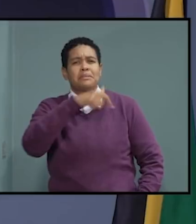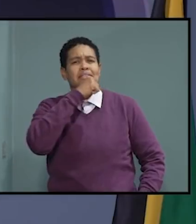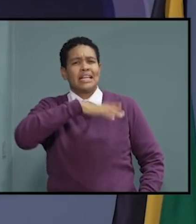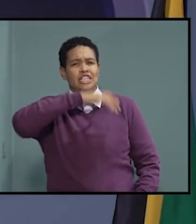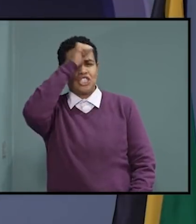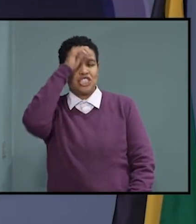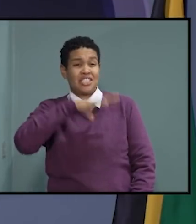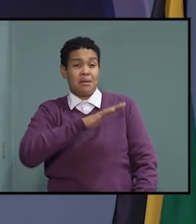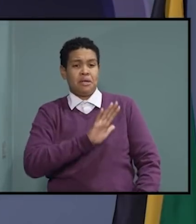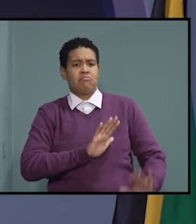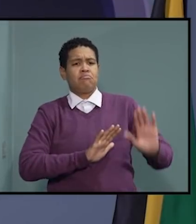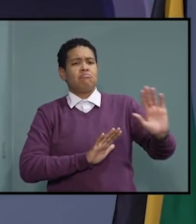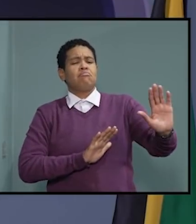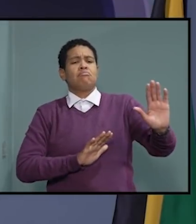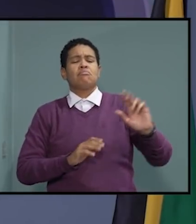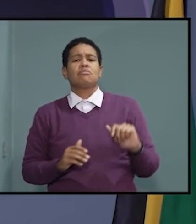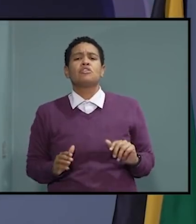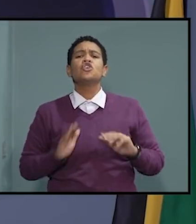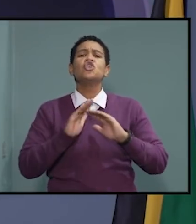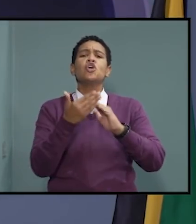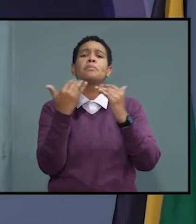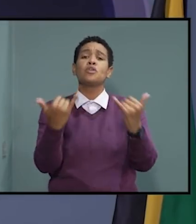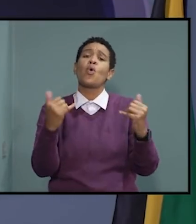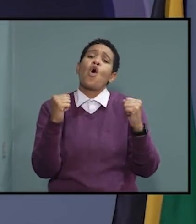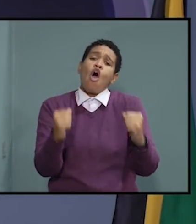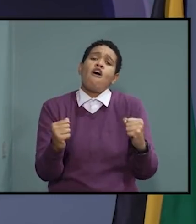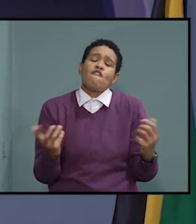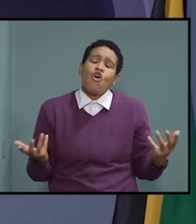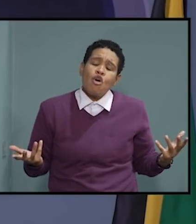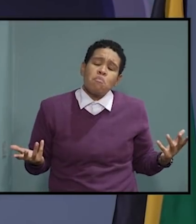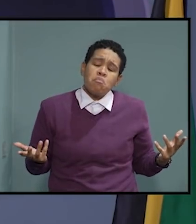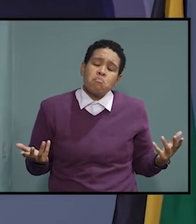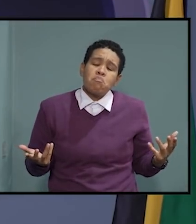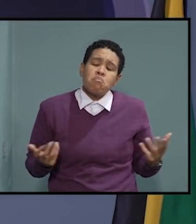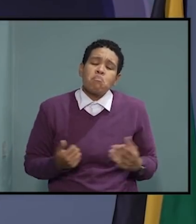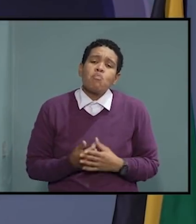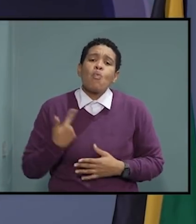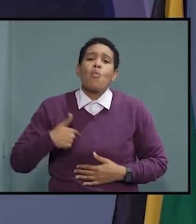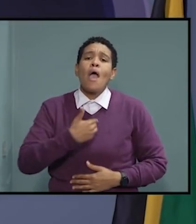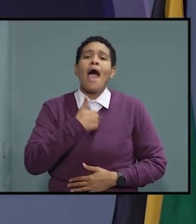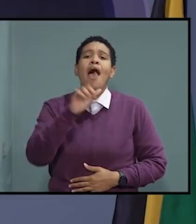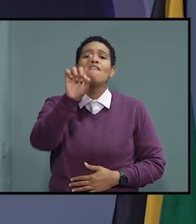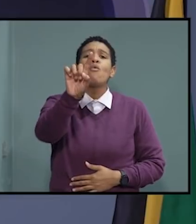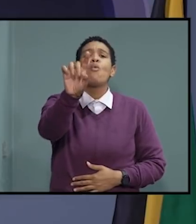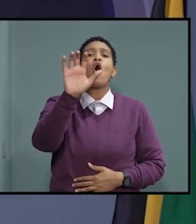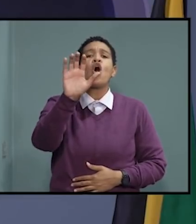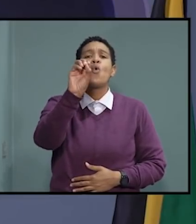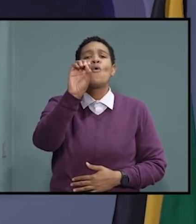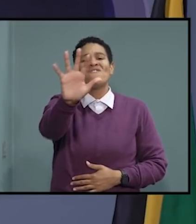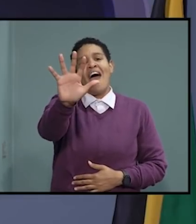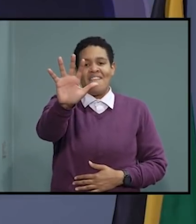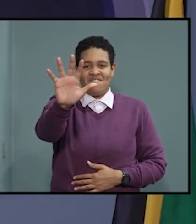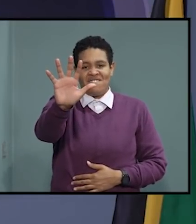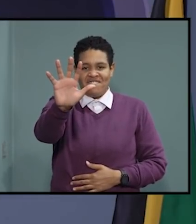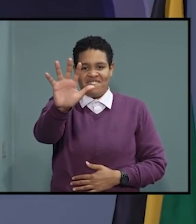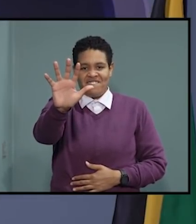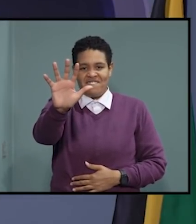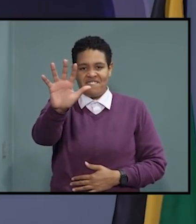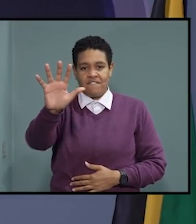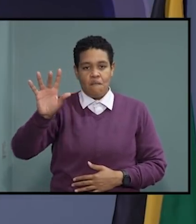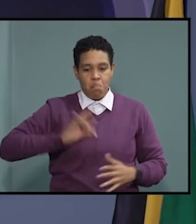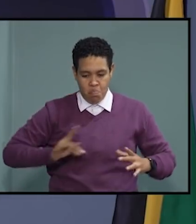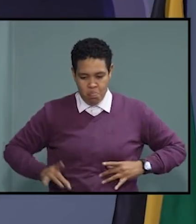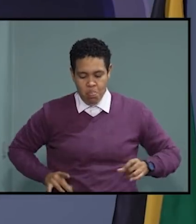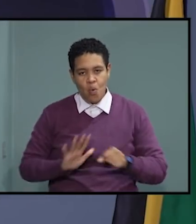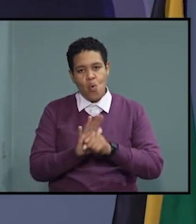Jamaica can now confirm that we have 105 cases of